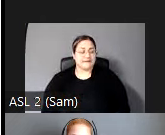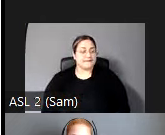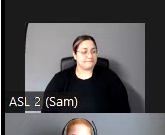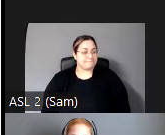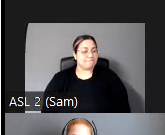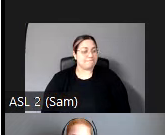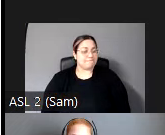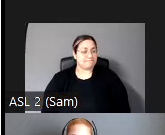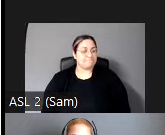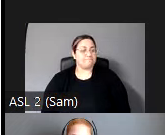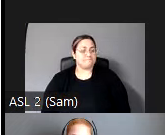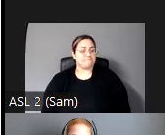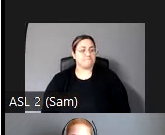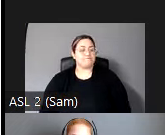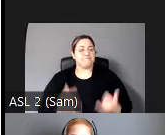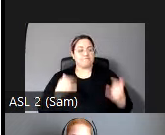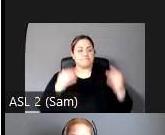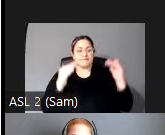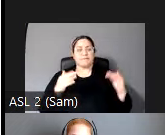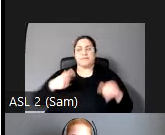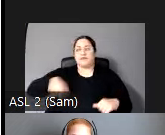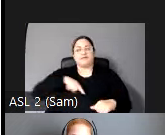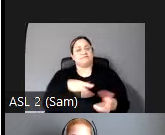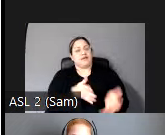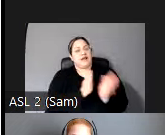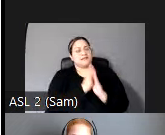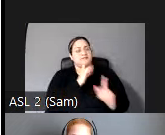Obviously, diagnosis is critically important.